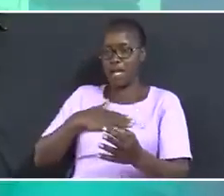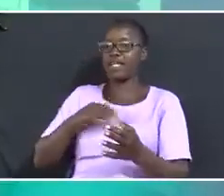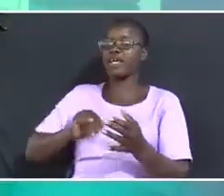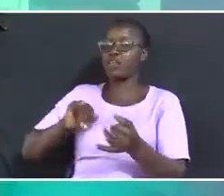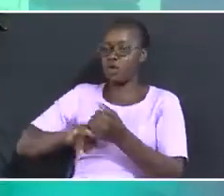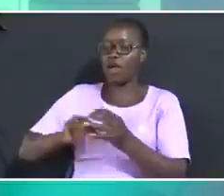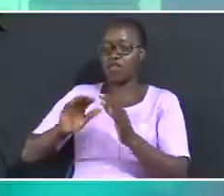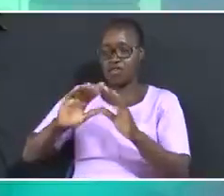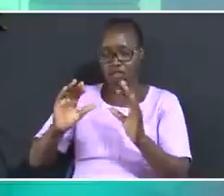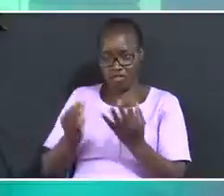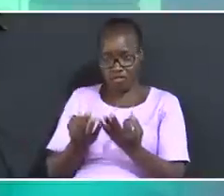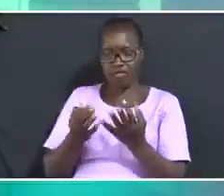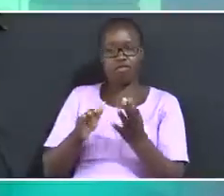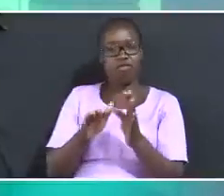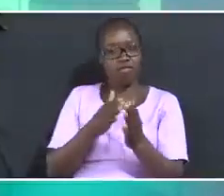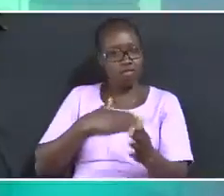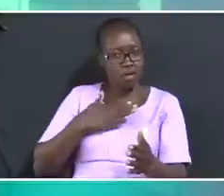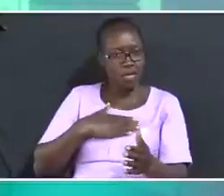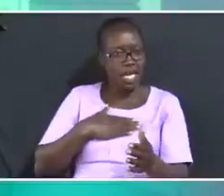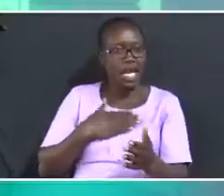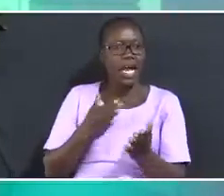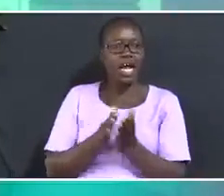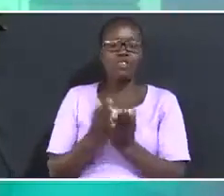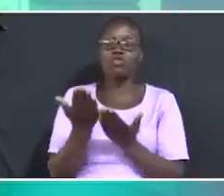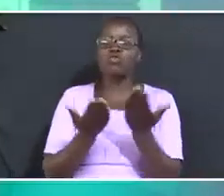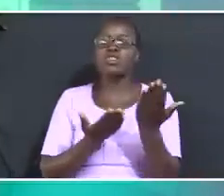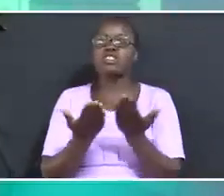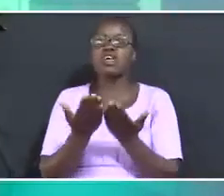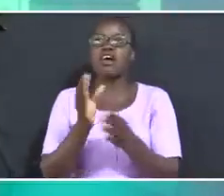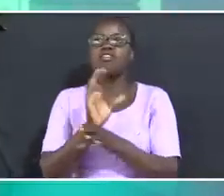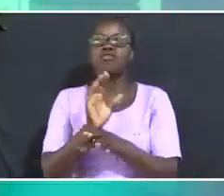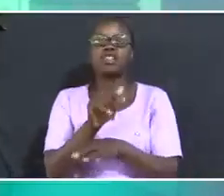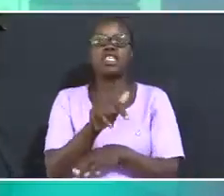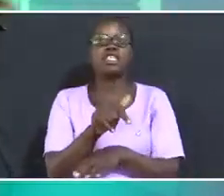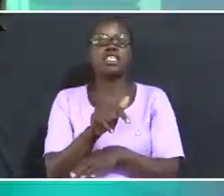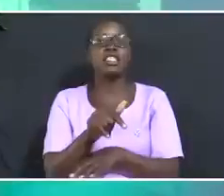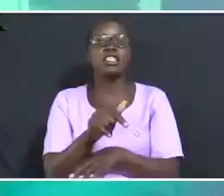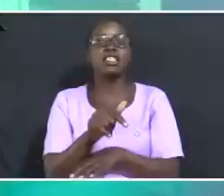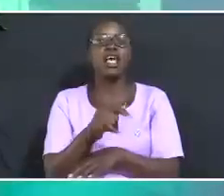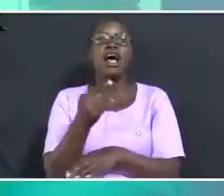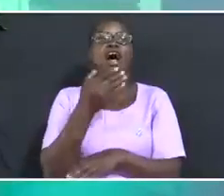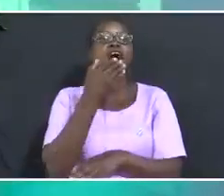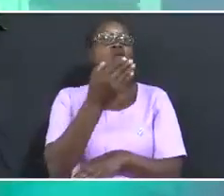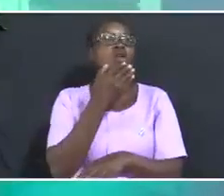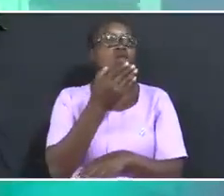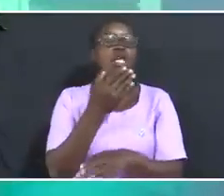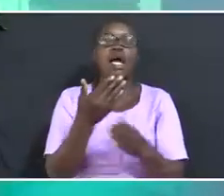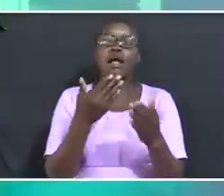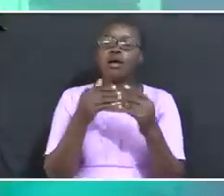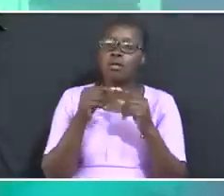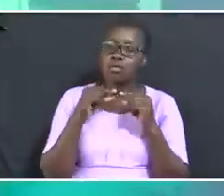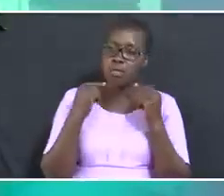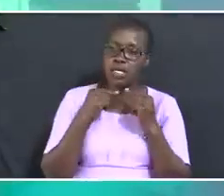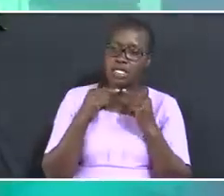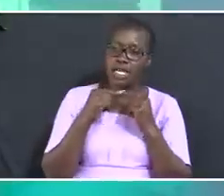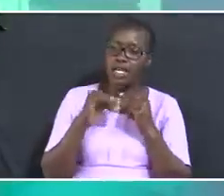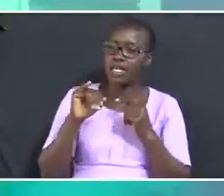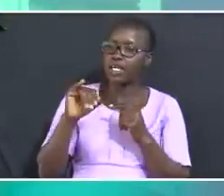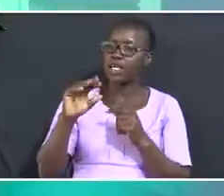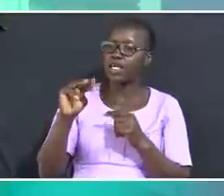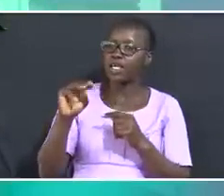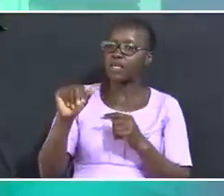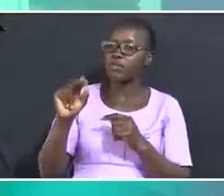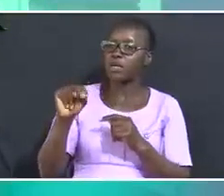as we go around and serve this church, I want to thank Pastor Emmanuel and the South Nairobi